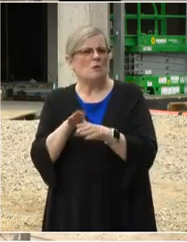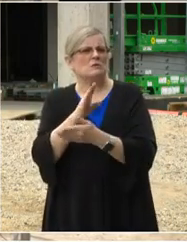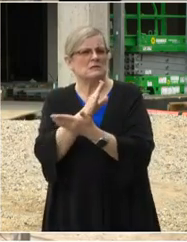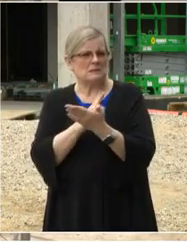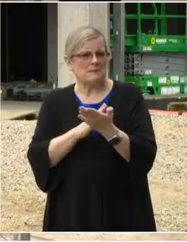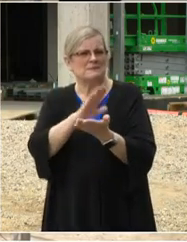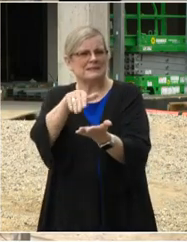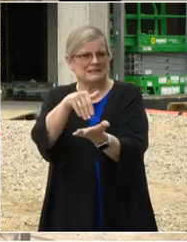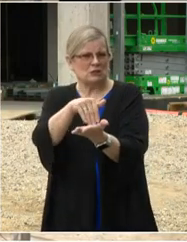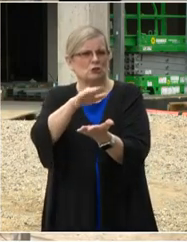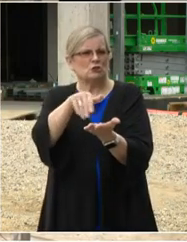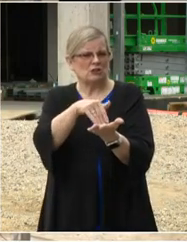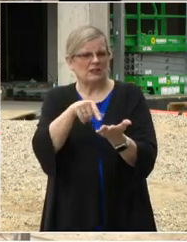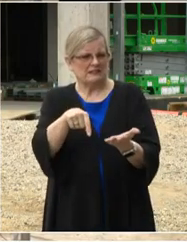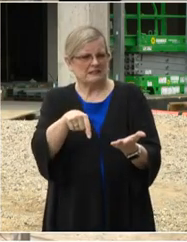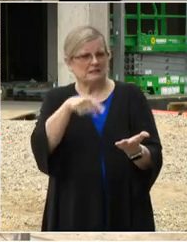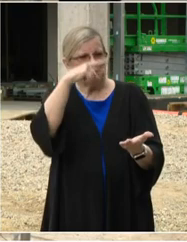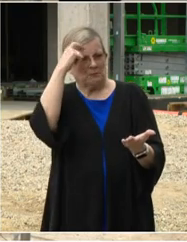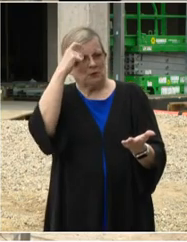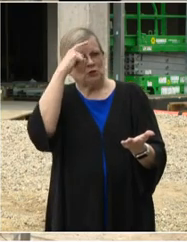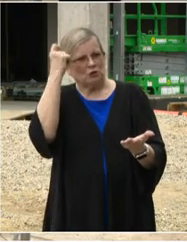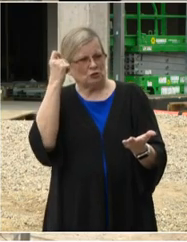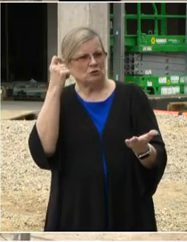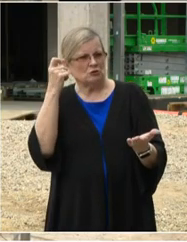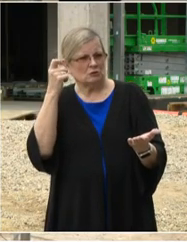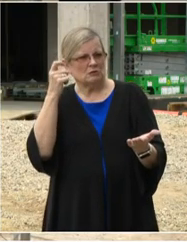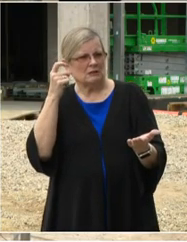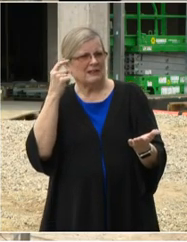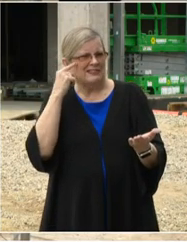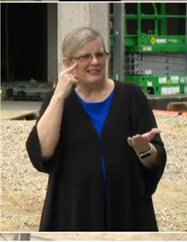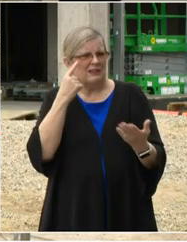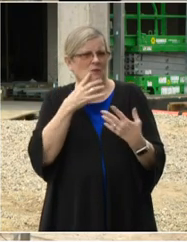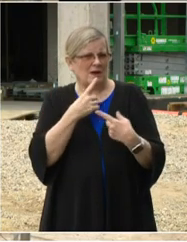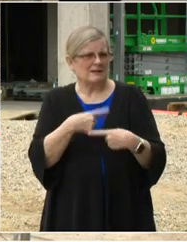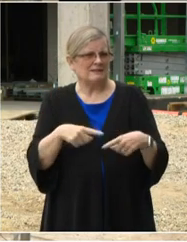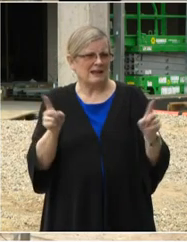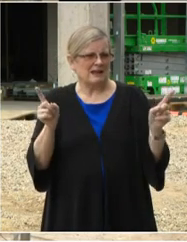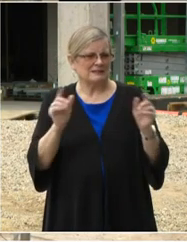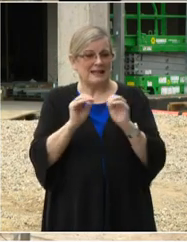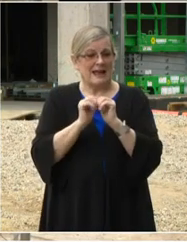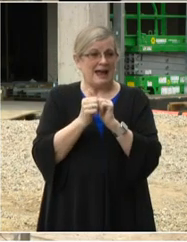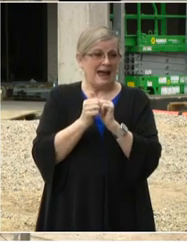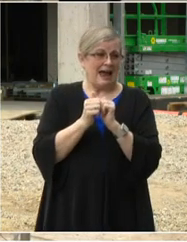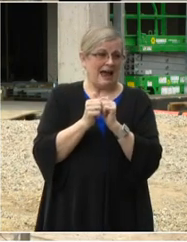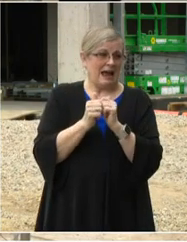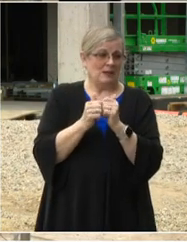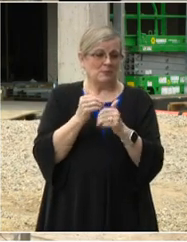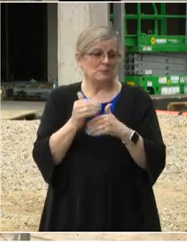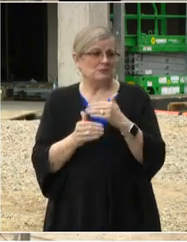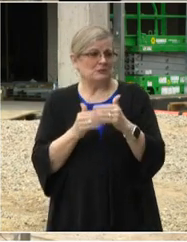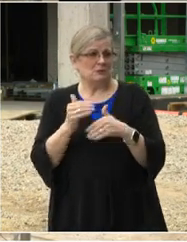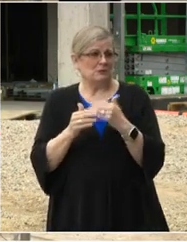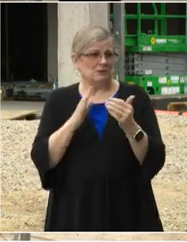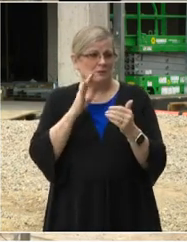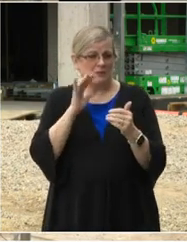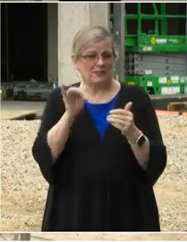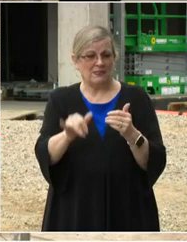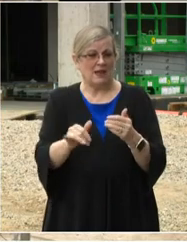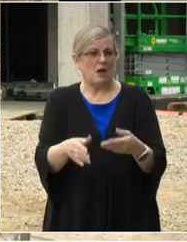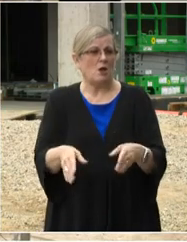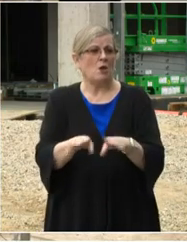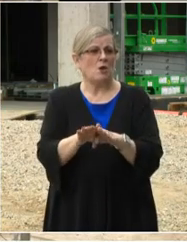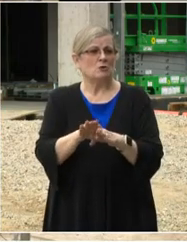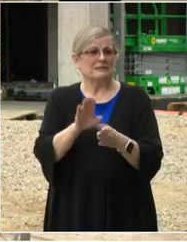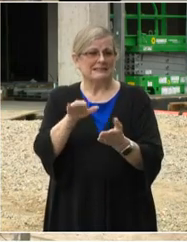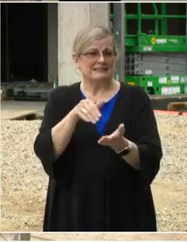summer, and I'll ask, I think we announced how those would be going, but they will wind down over